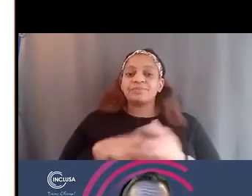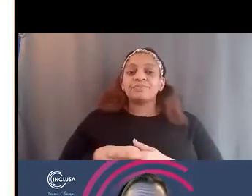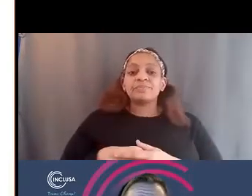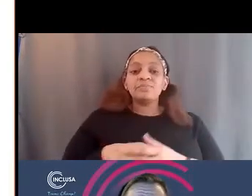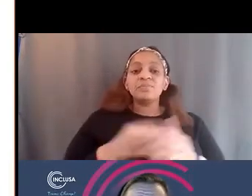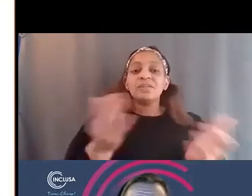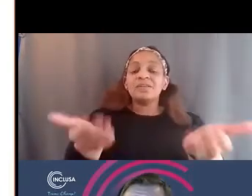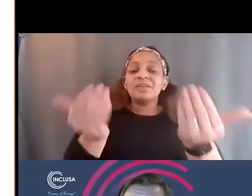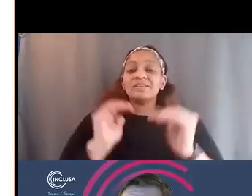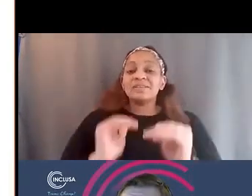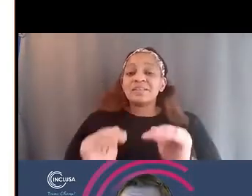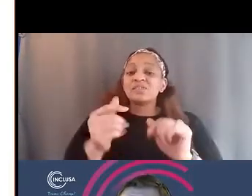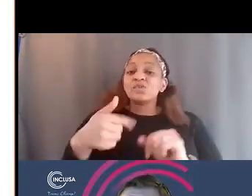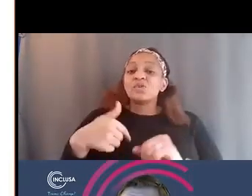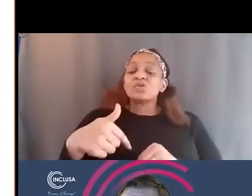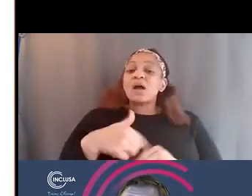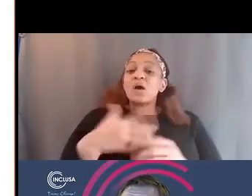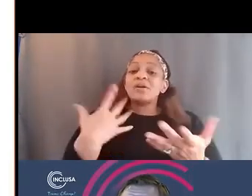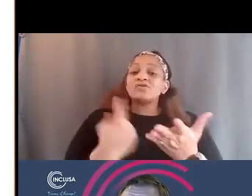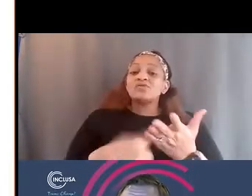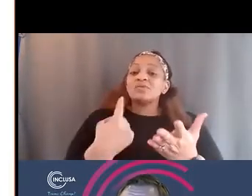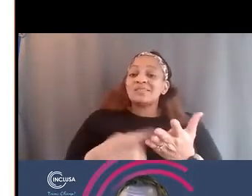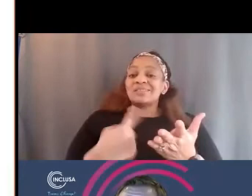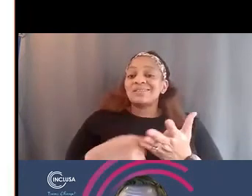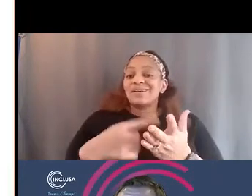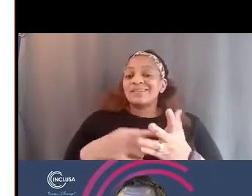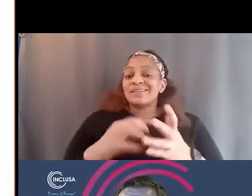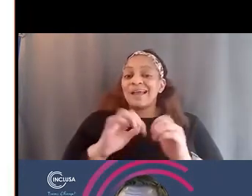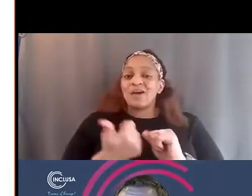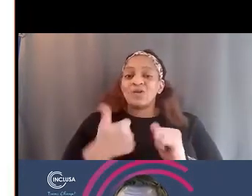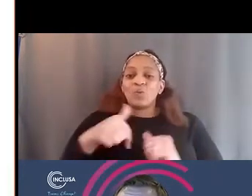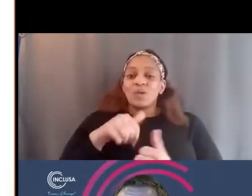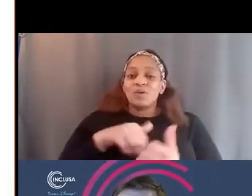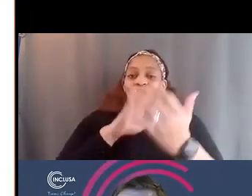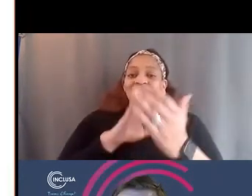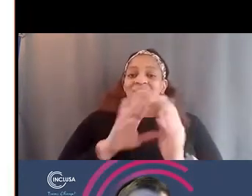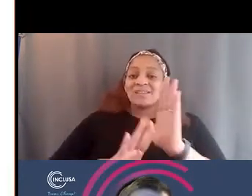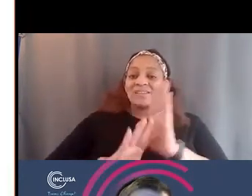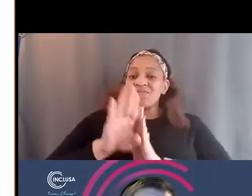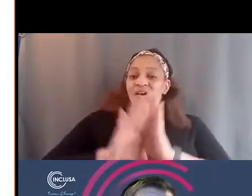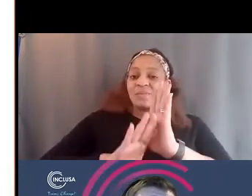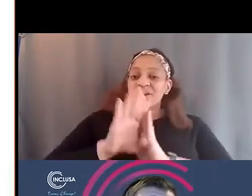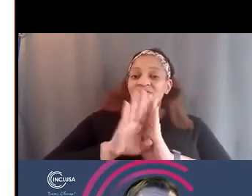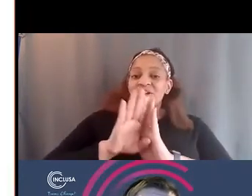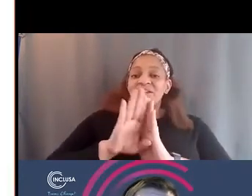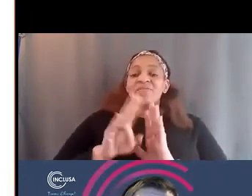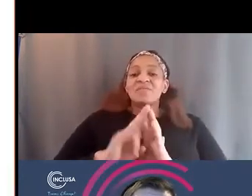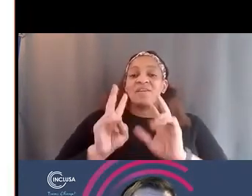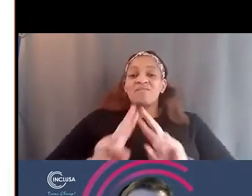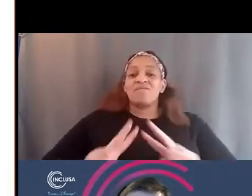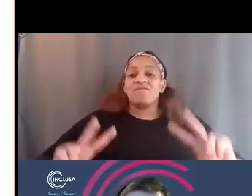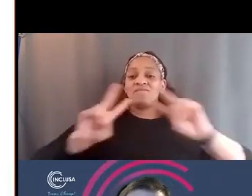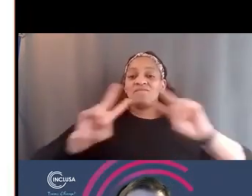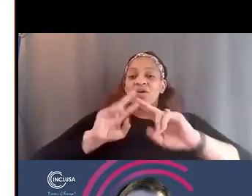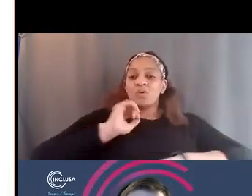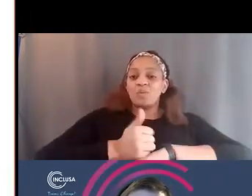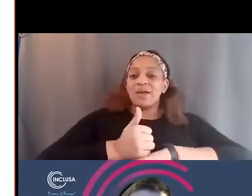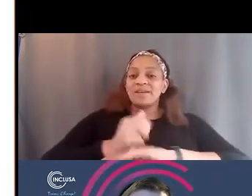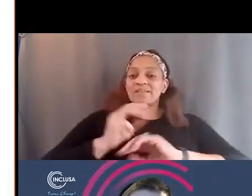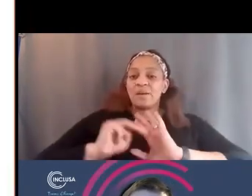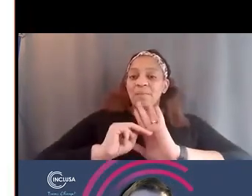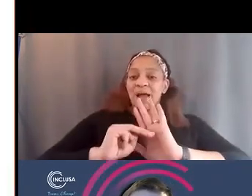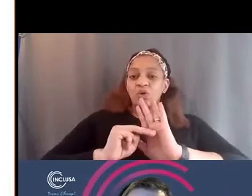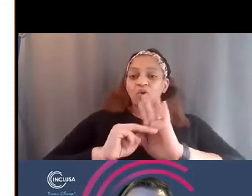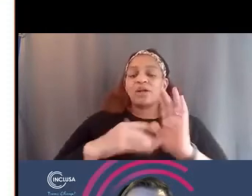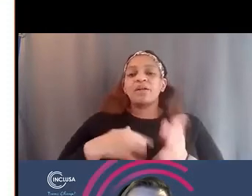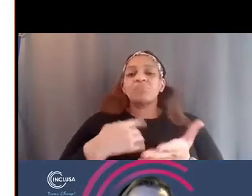So I really wanted to start with talking about how did we approach developing the value-based purchasing model. And I'll touch base on the model